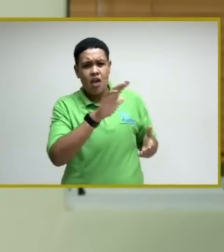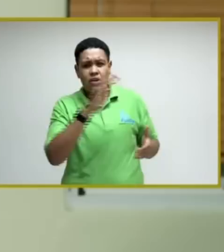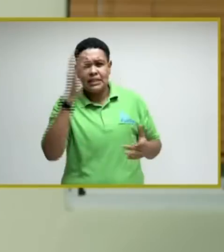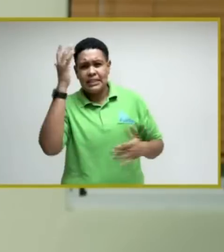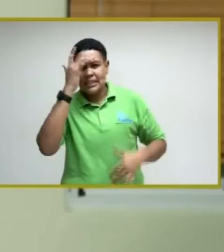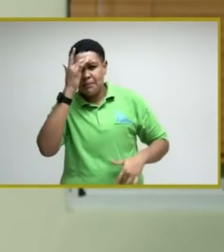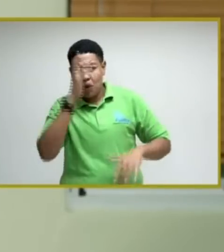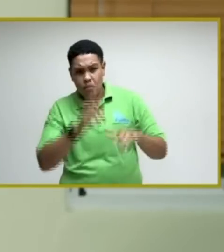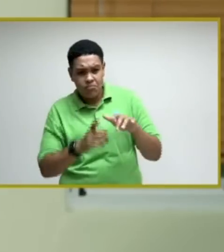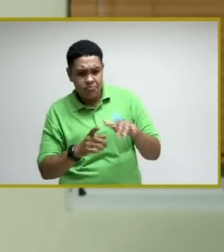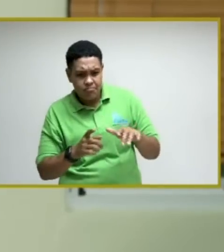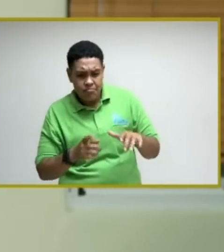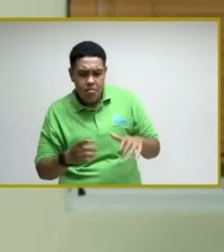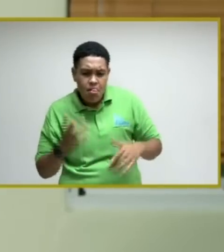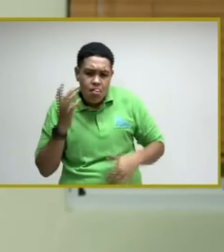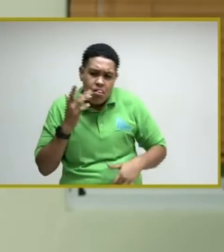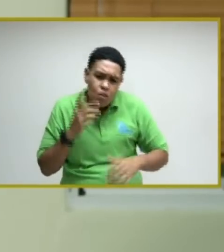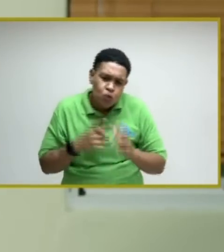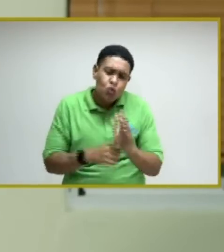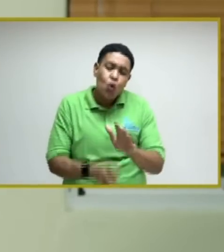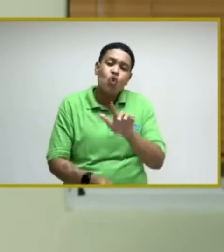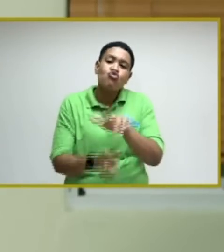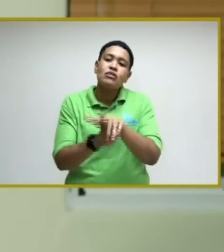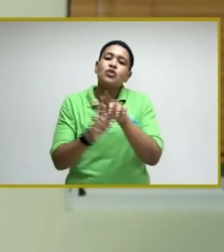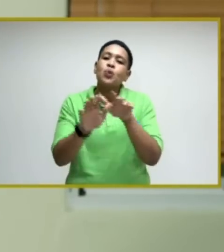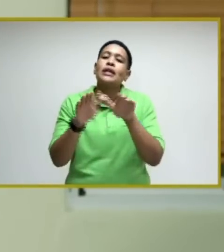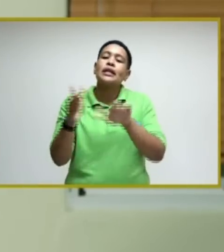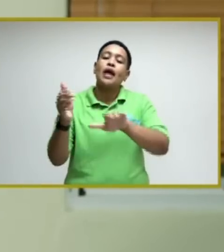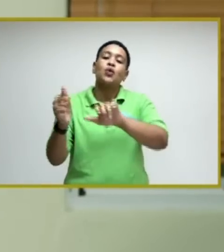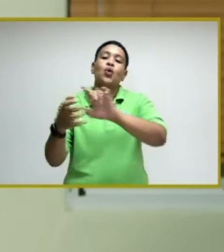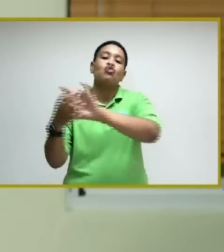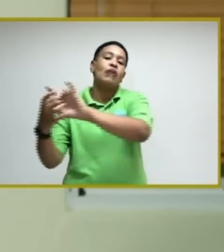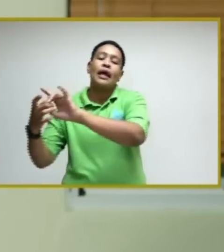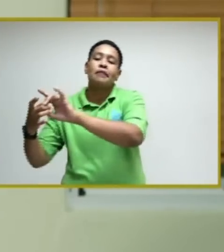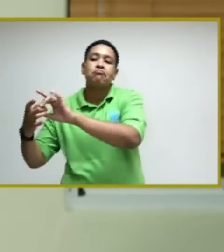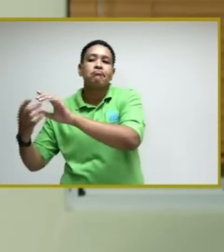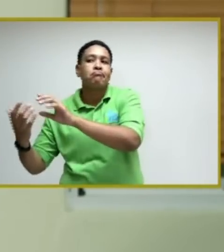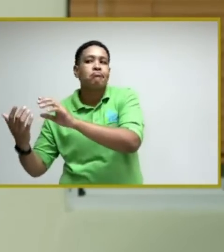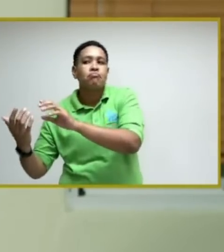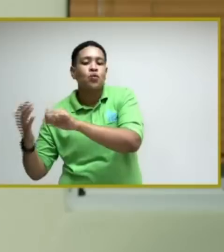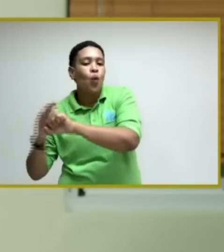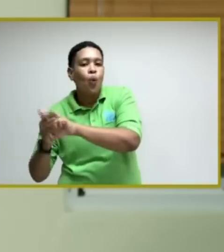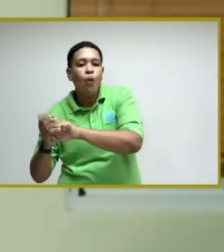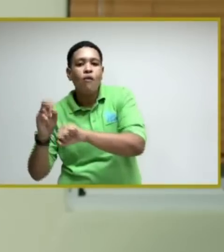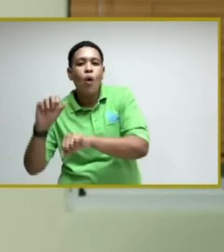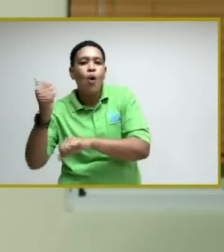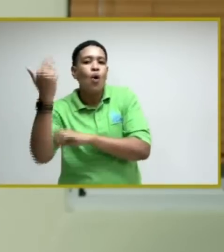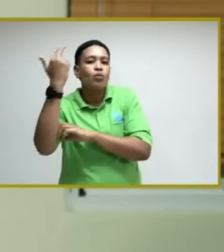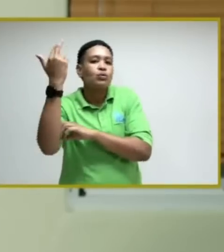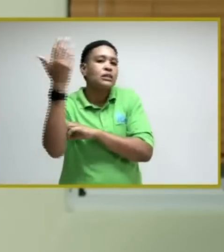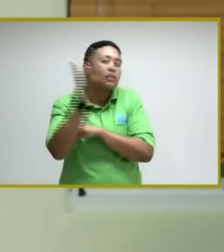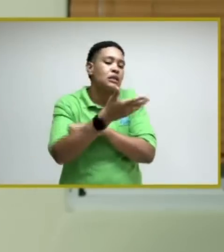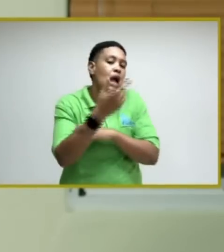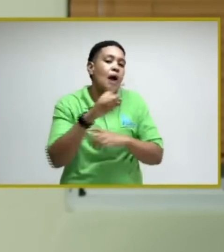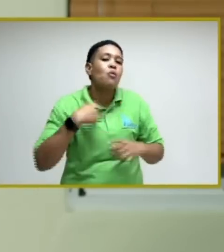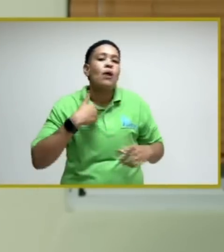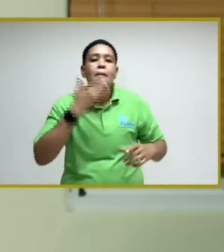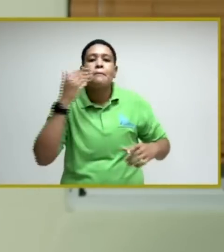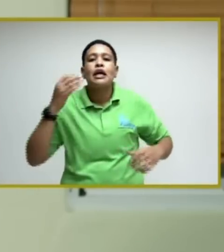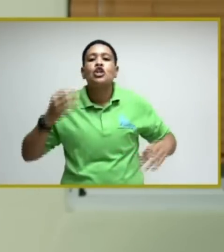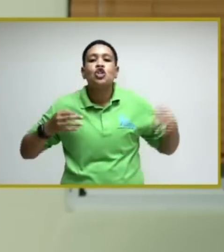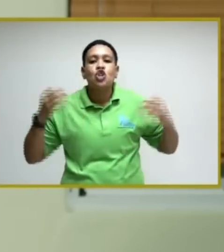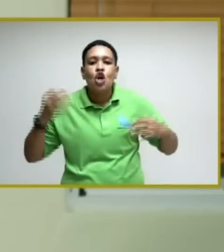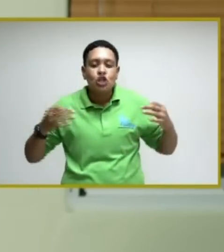to their death could be related to COVID or to something else. and then we make our best